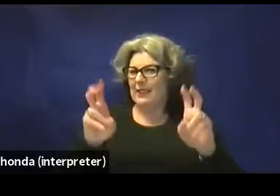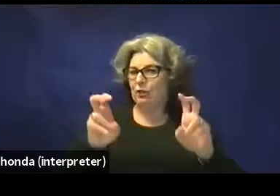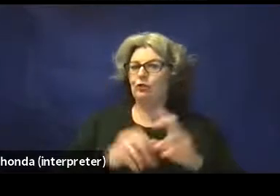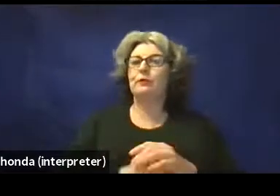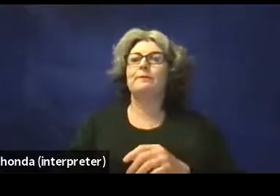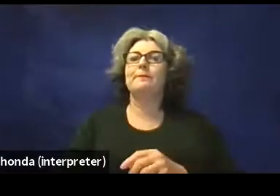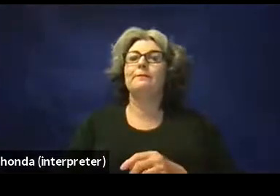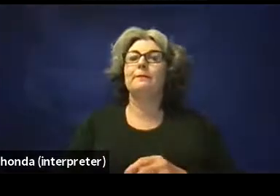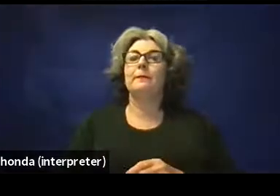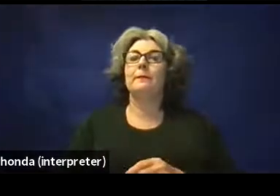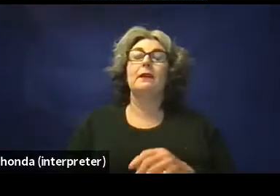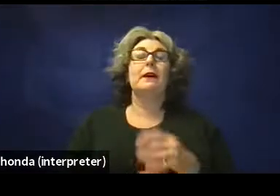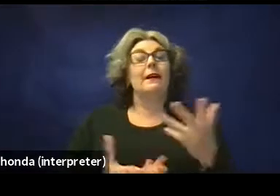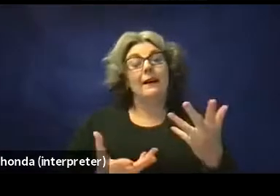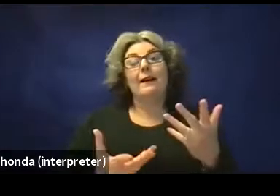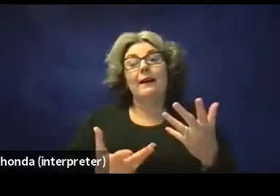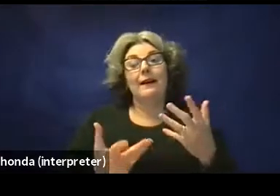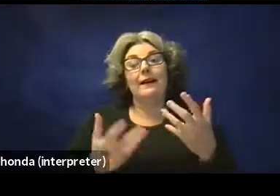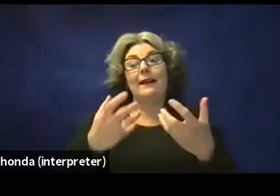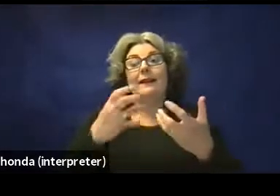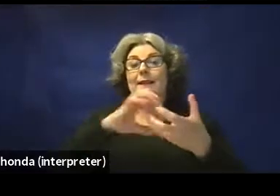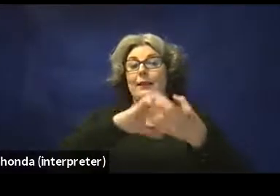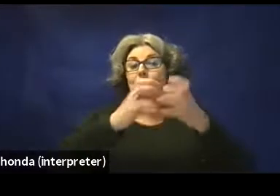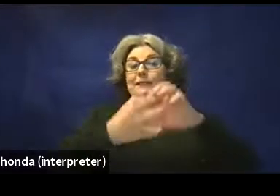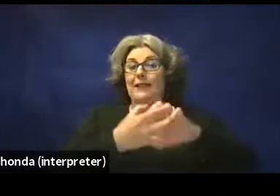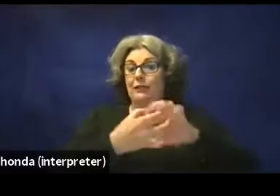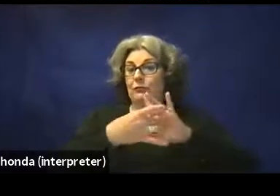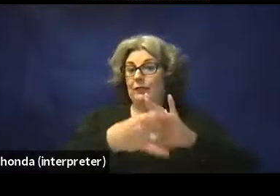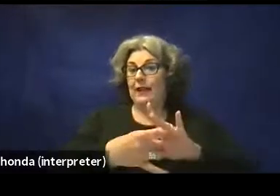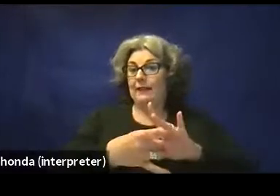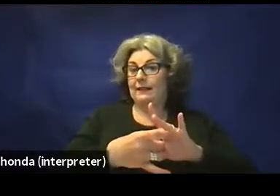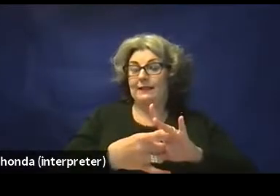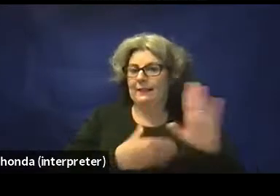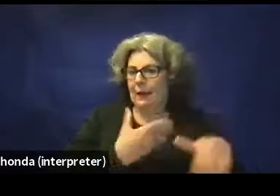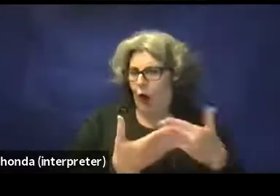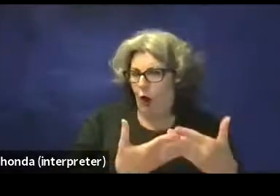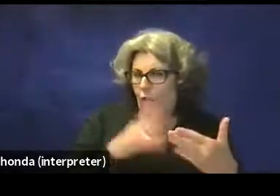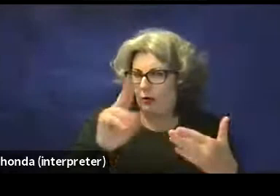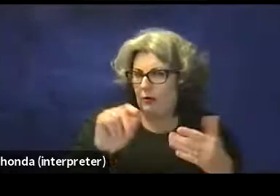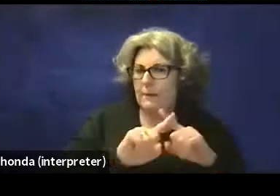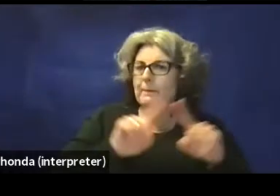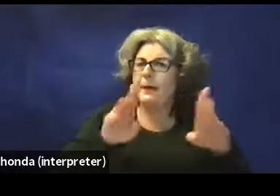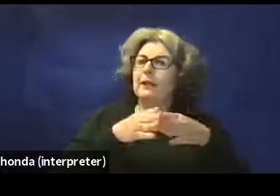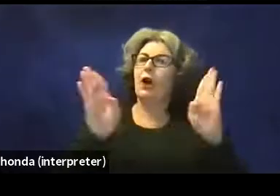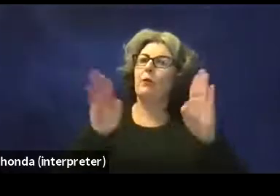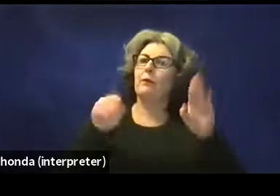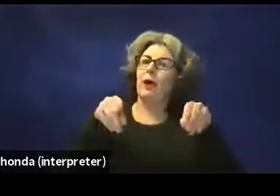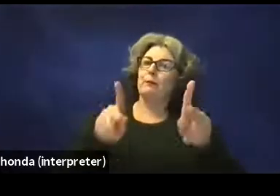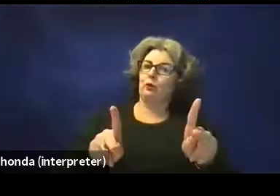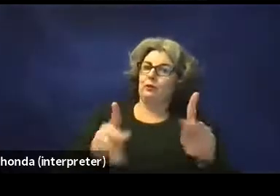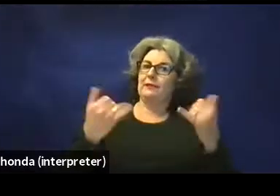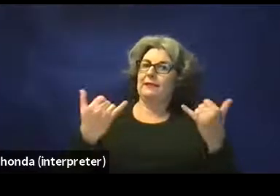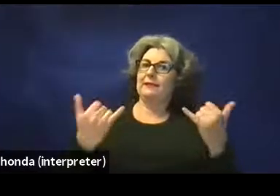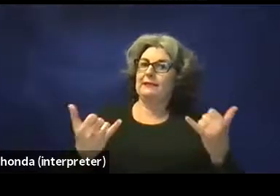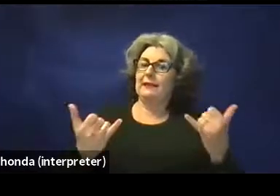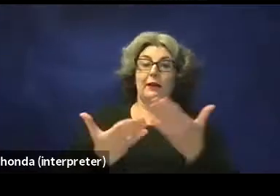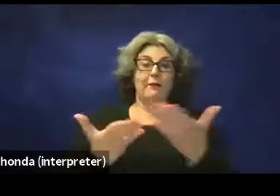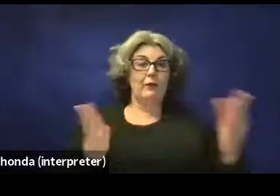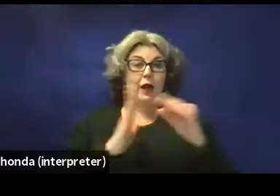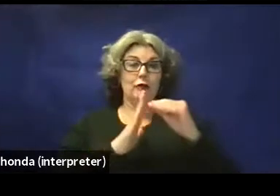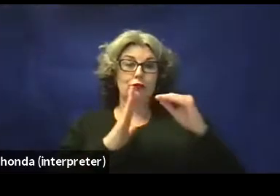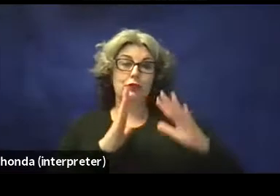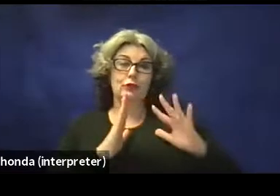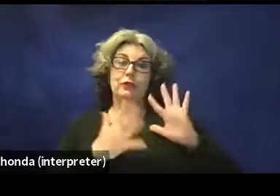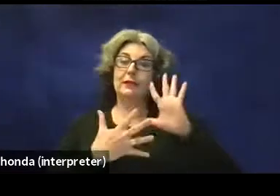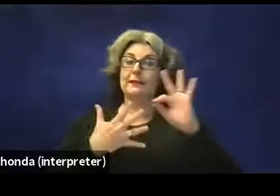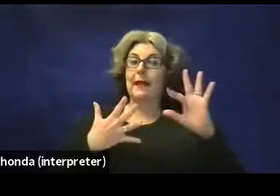so intersectionality, really all it does is, not all that it does, but it opens the doors for opportunity for what our students can choose